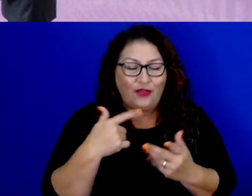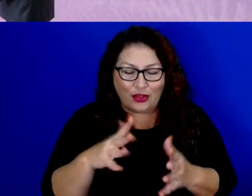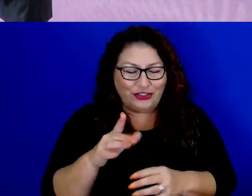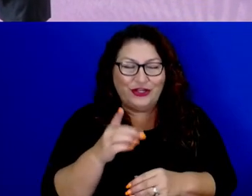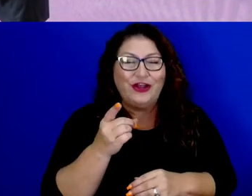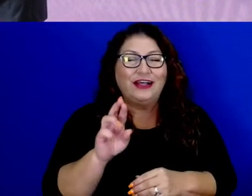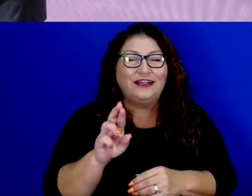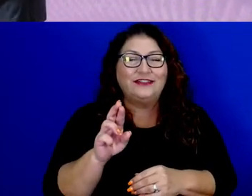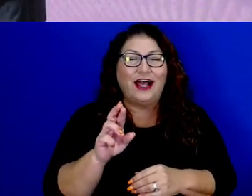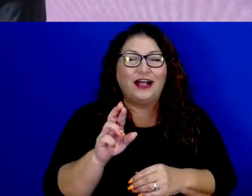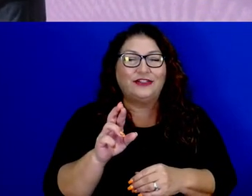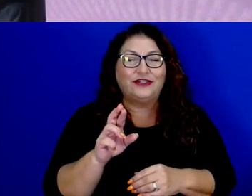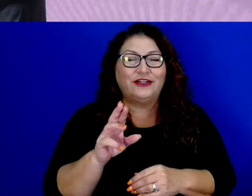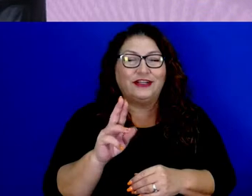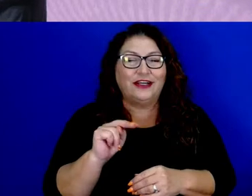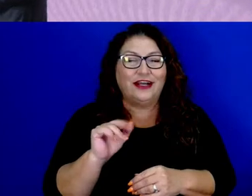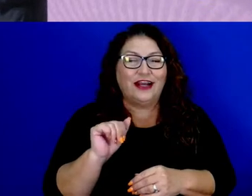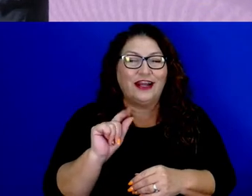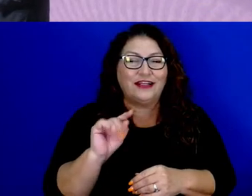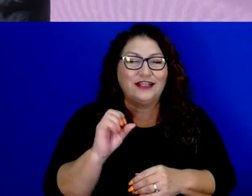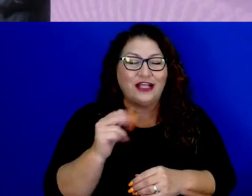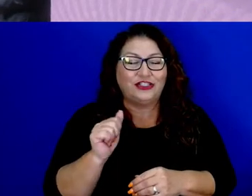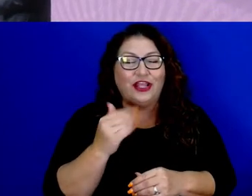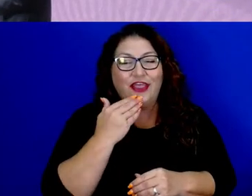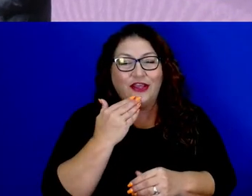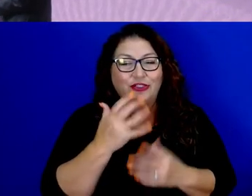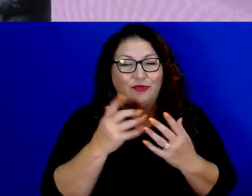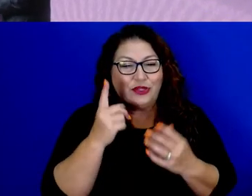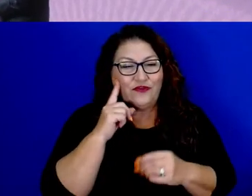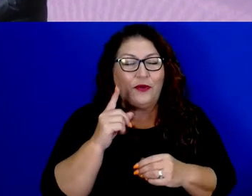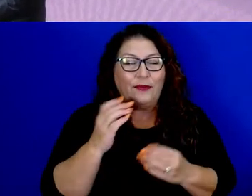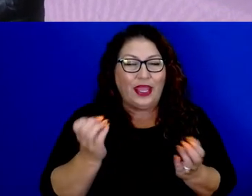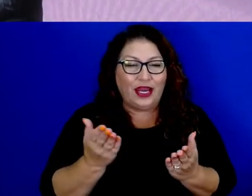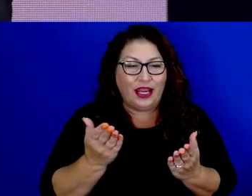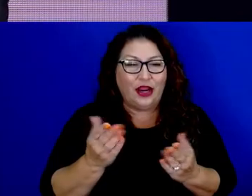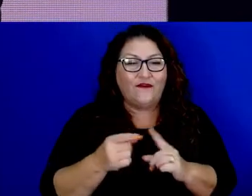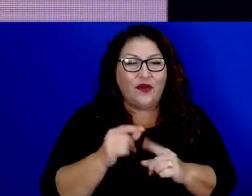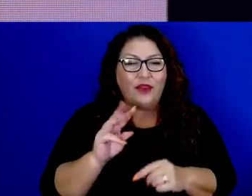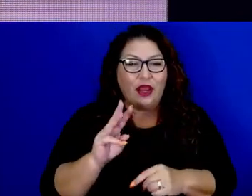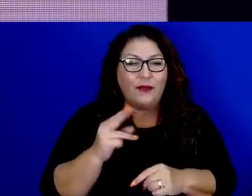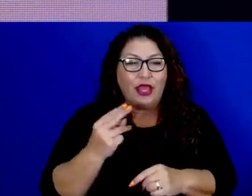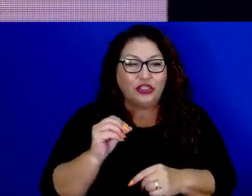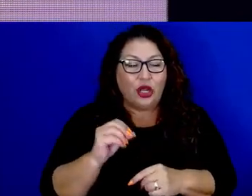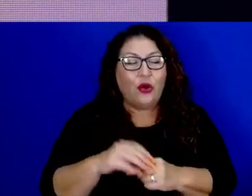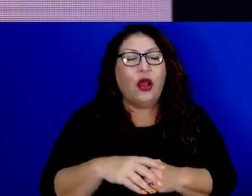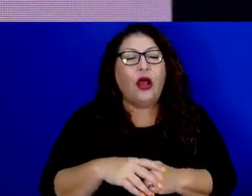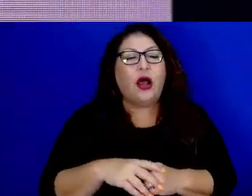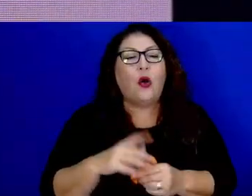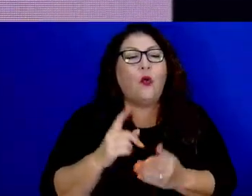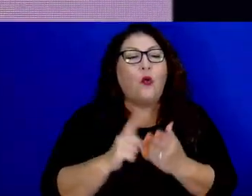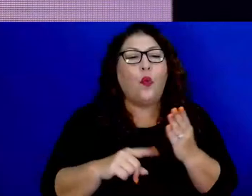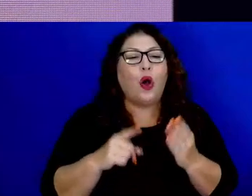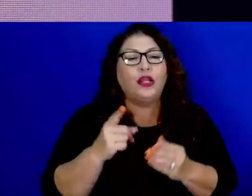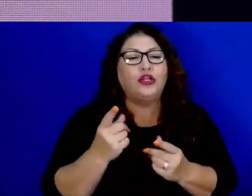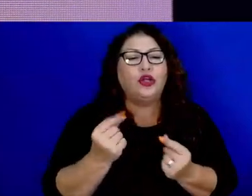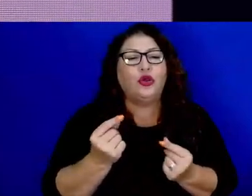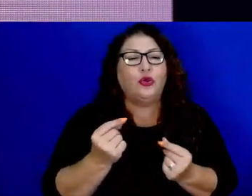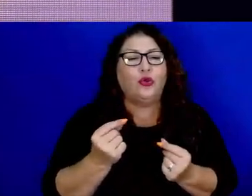Natasha, thank you so much for being with us from the WHO. For you, what do you make of the